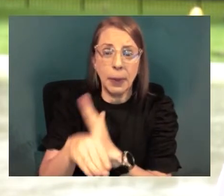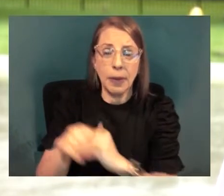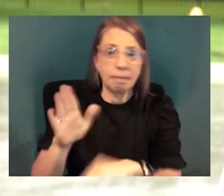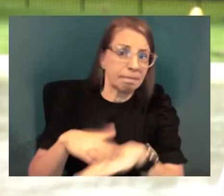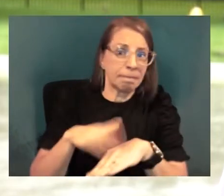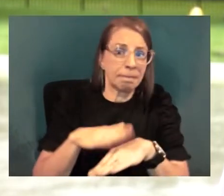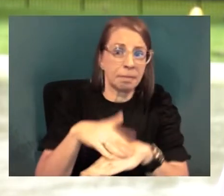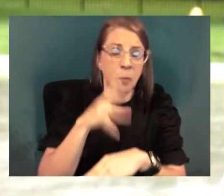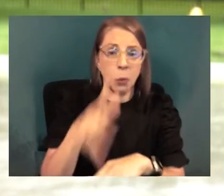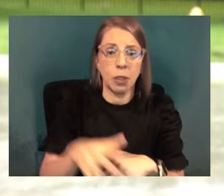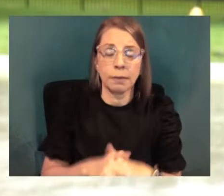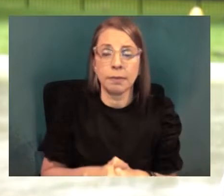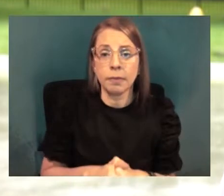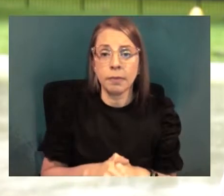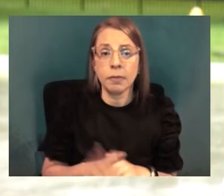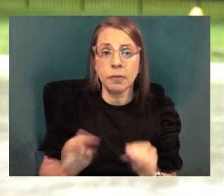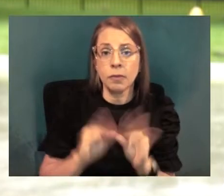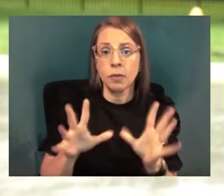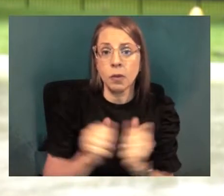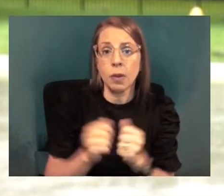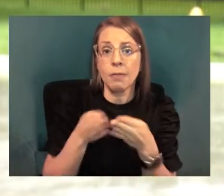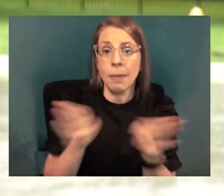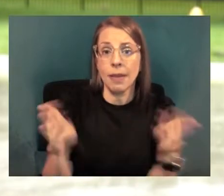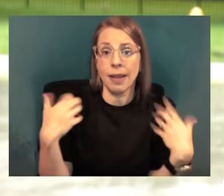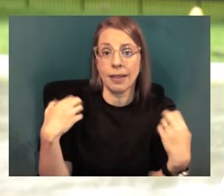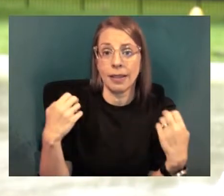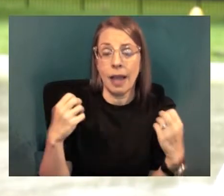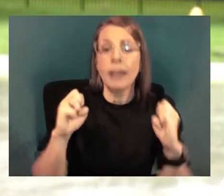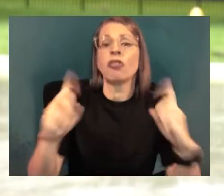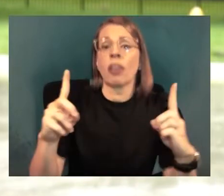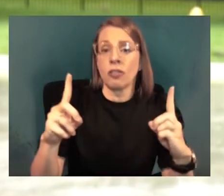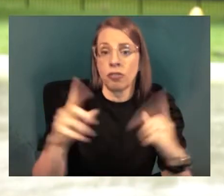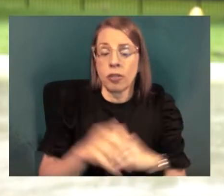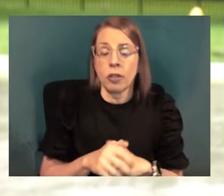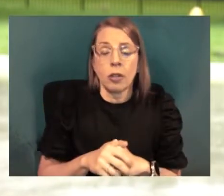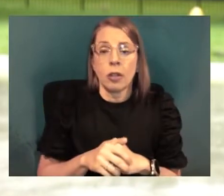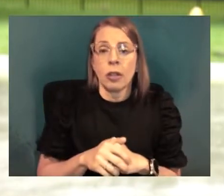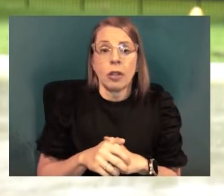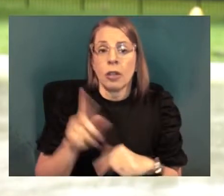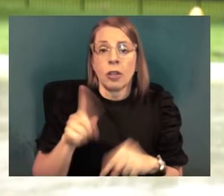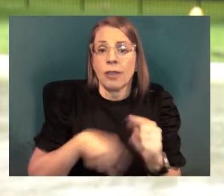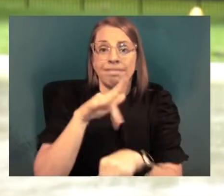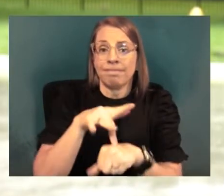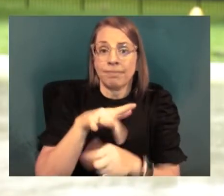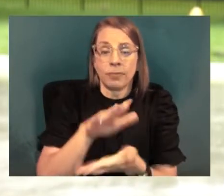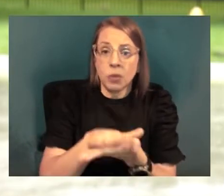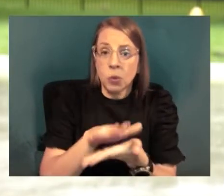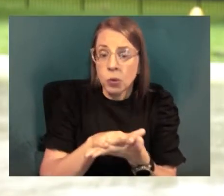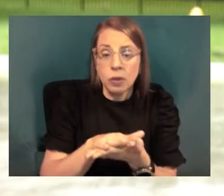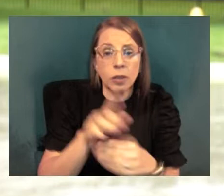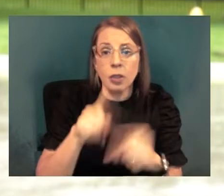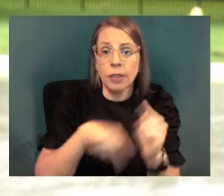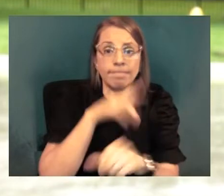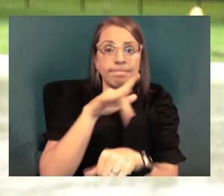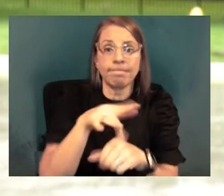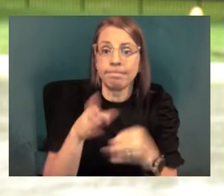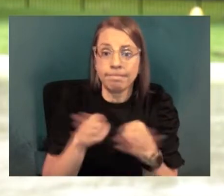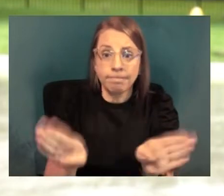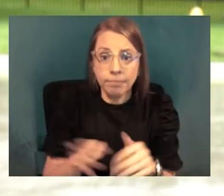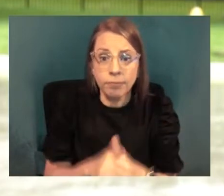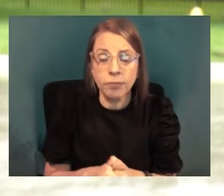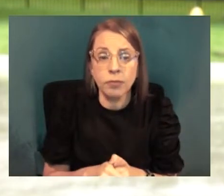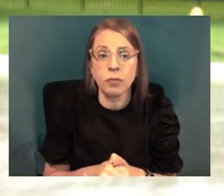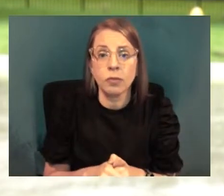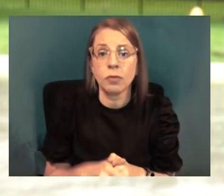do, obviously with public education, we couldn't get out and be in the schools and be in the public, so we did a lot with our public